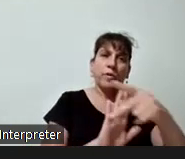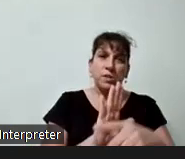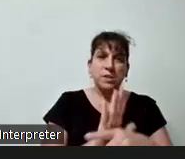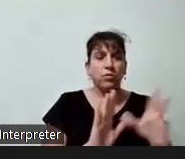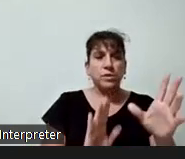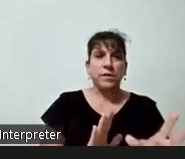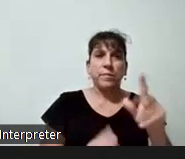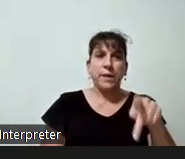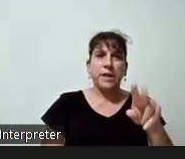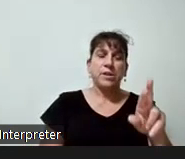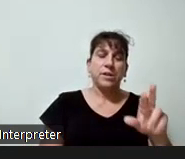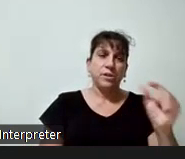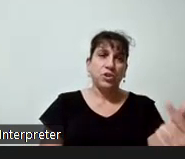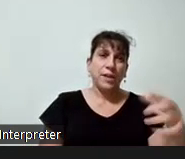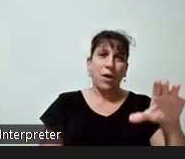Schools